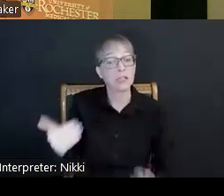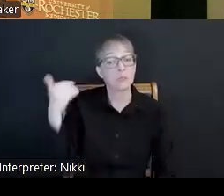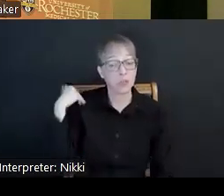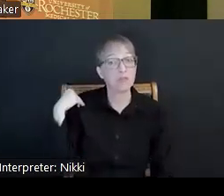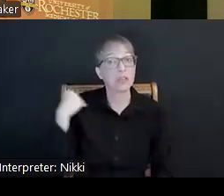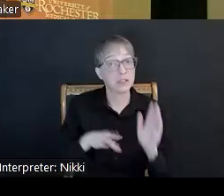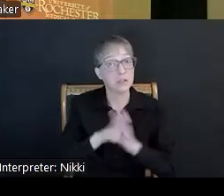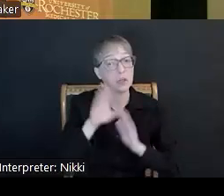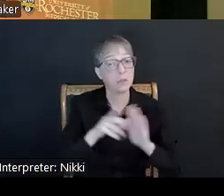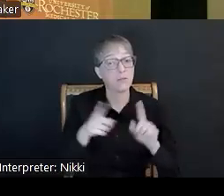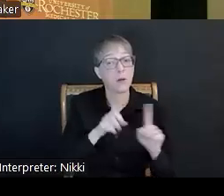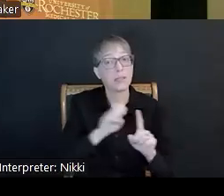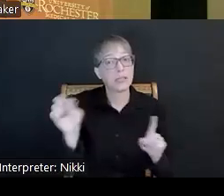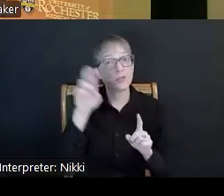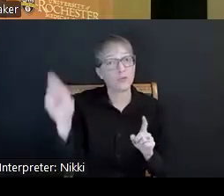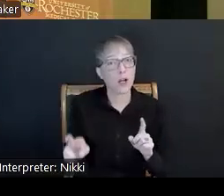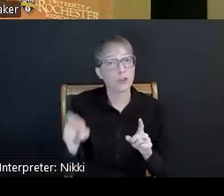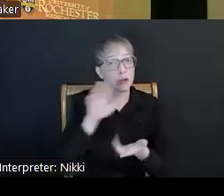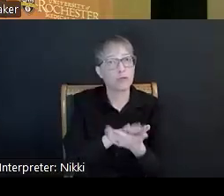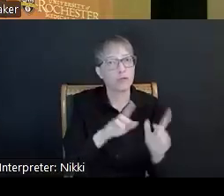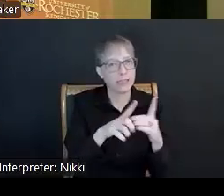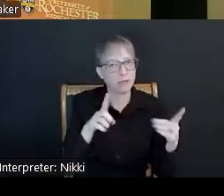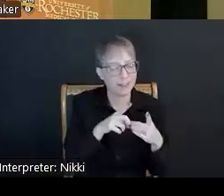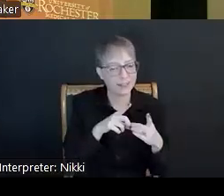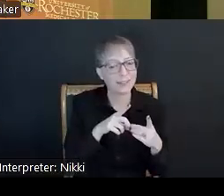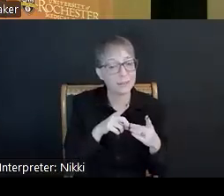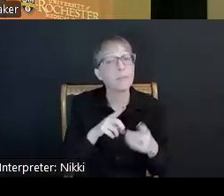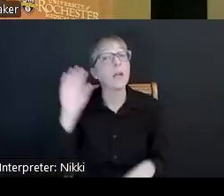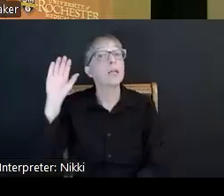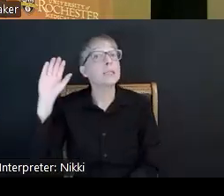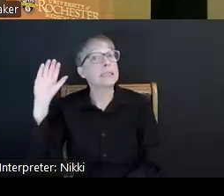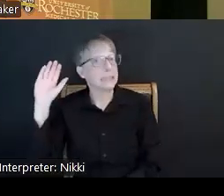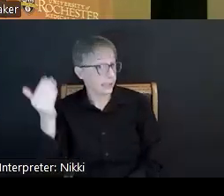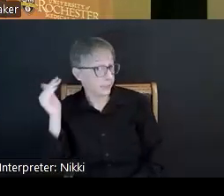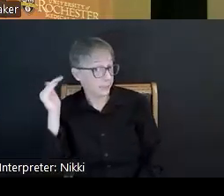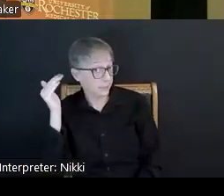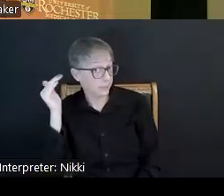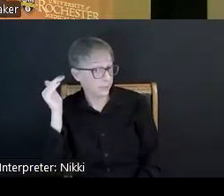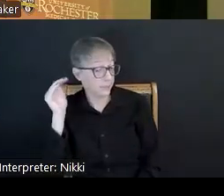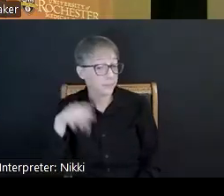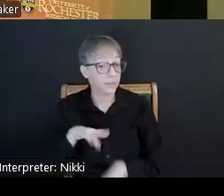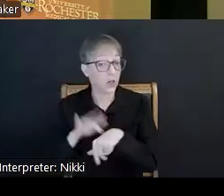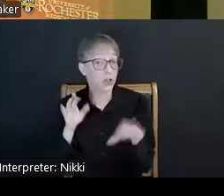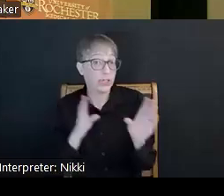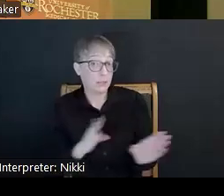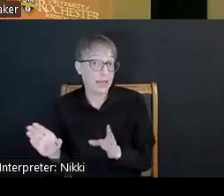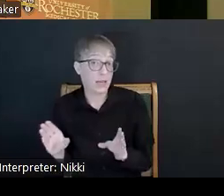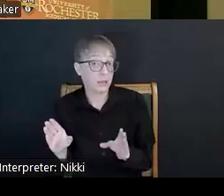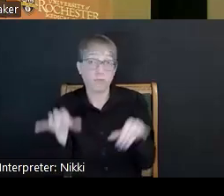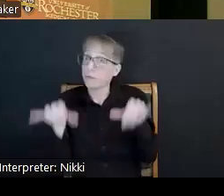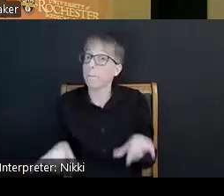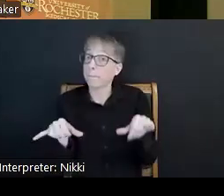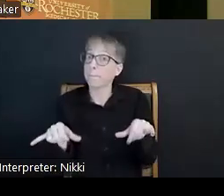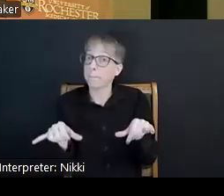East Rochester School District, and it would appear that these earlier plans will not have to be changed.